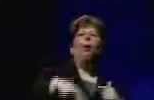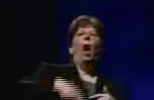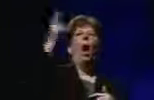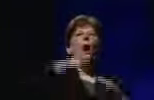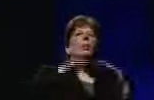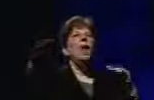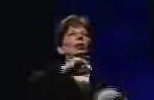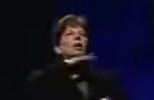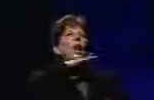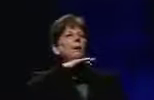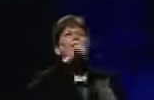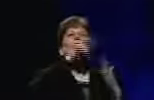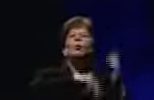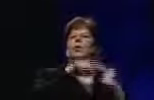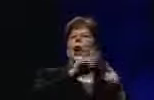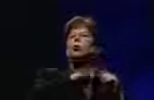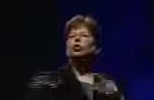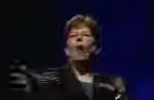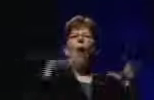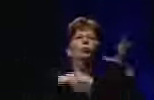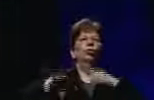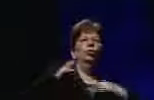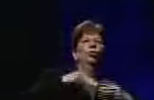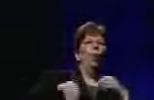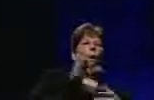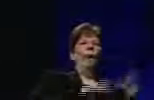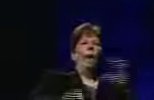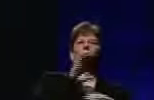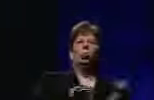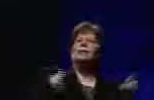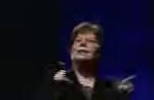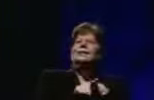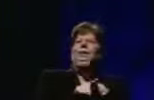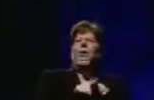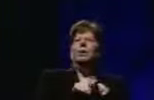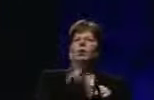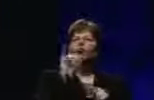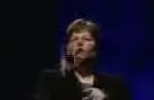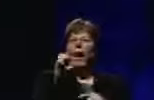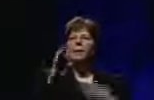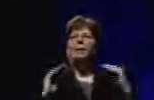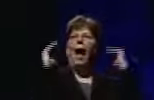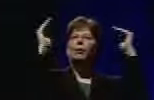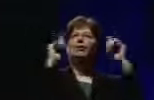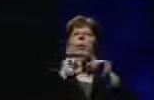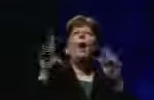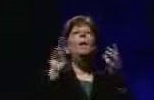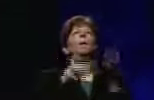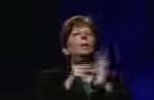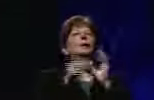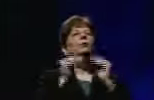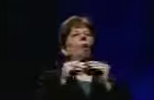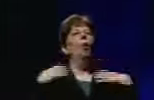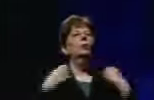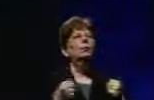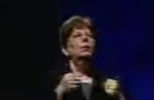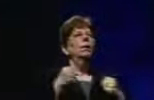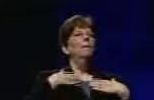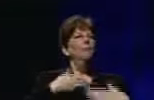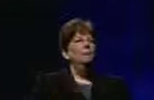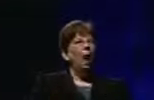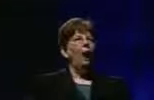contamination. They read about how children absorb chemicals at the same rate as adults, but that means higher body burdens because children